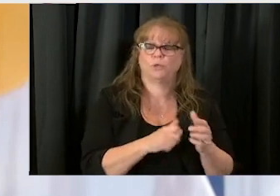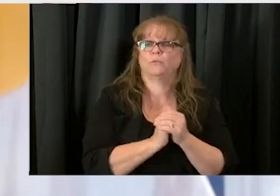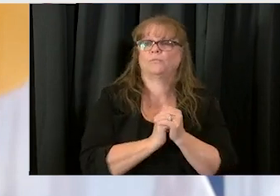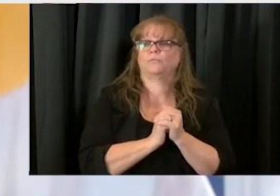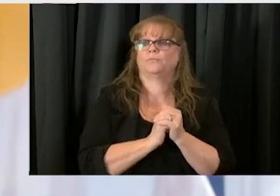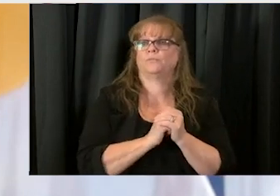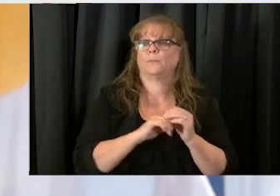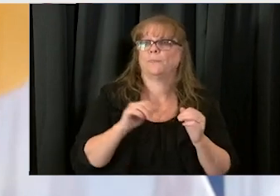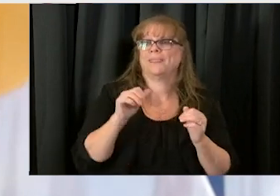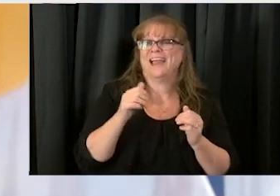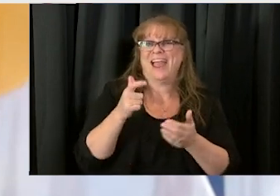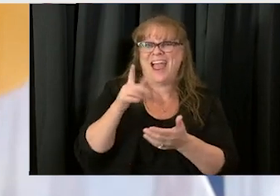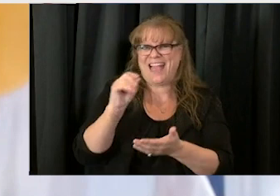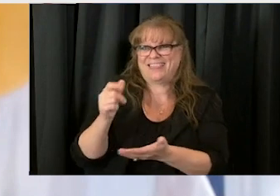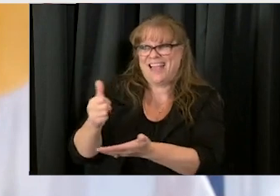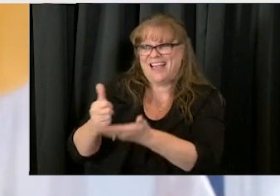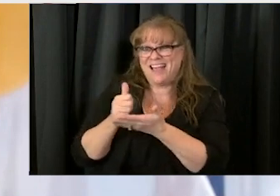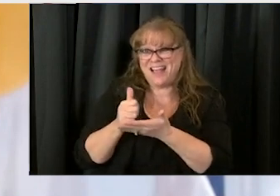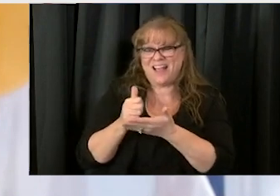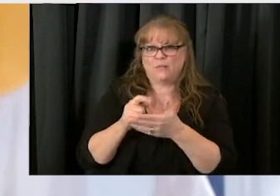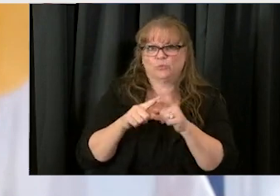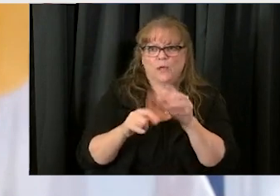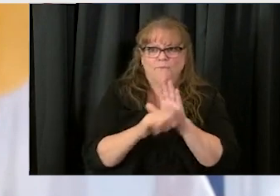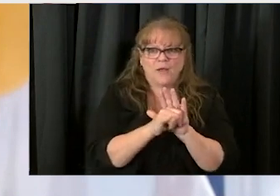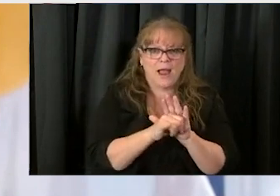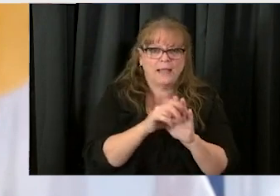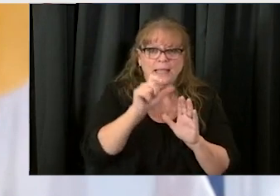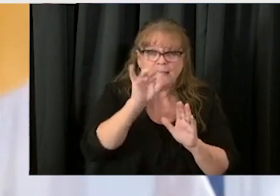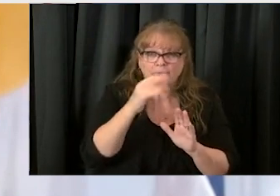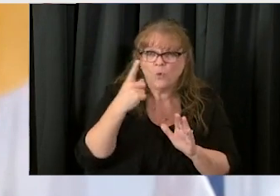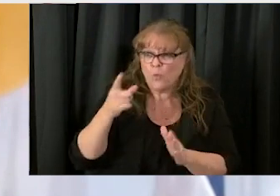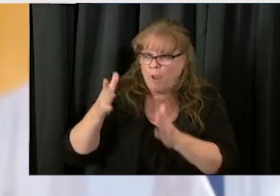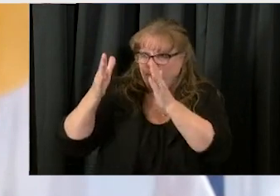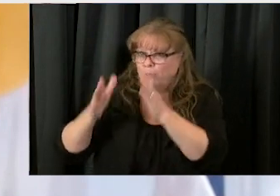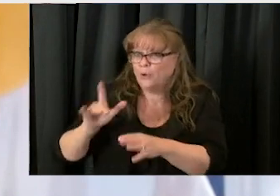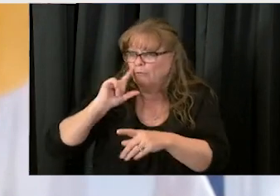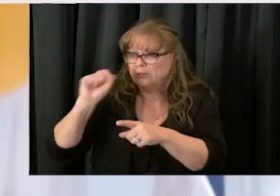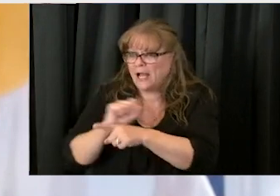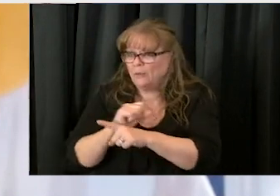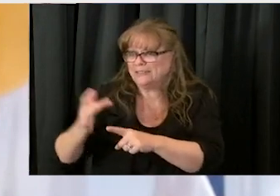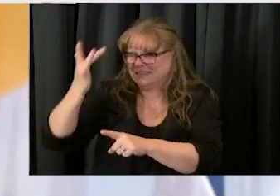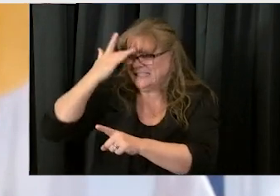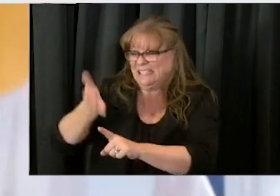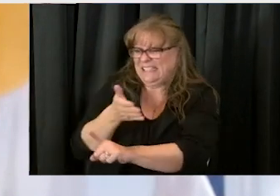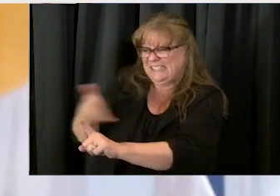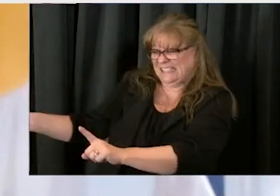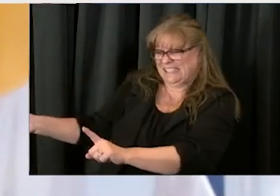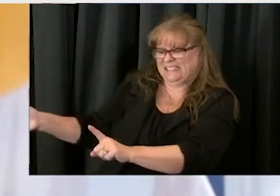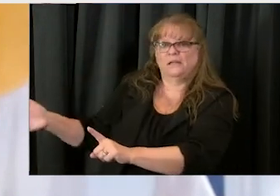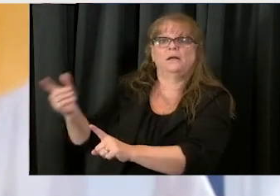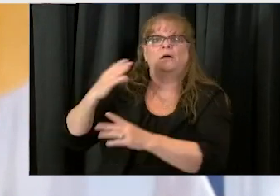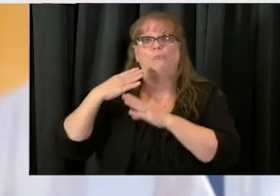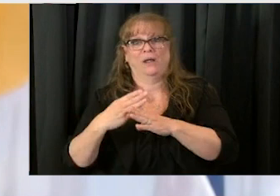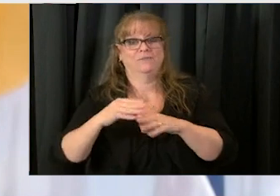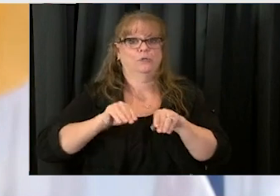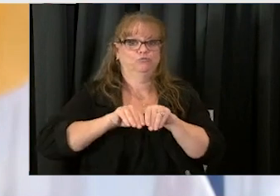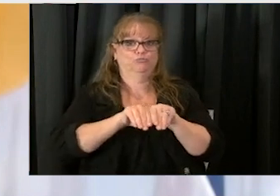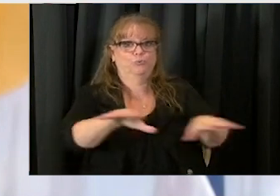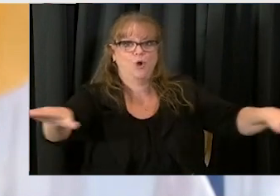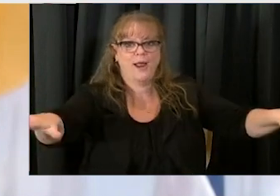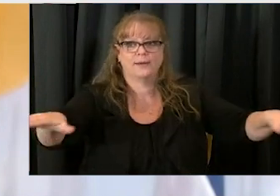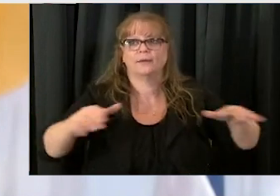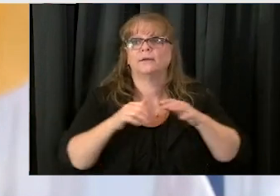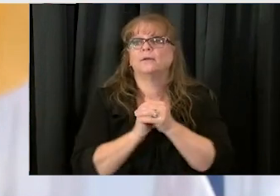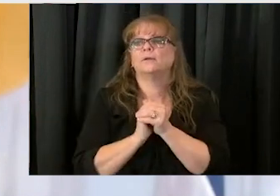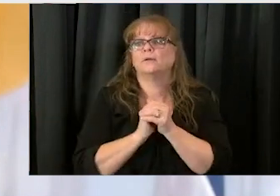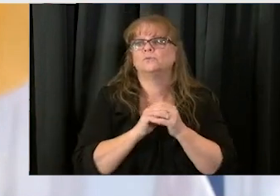of benefits. That's why testing, one of the key pieces we promised to educators, to schools, to parents as part of our roadmap to school, and